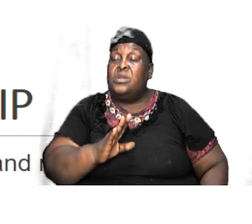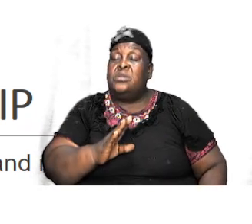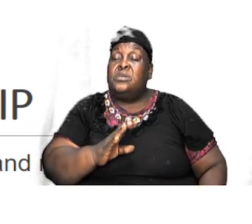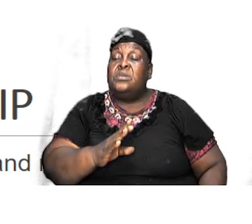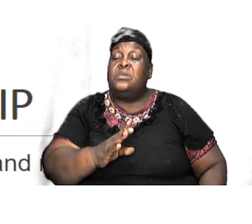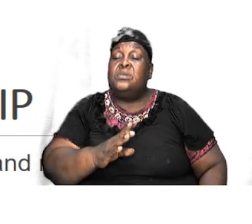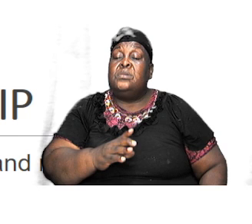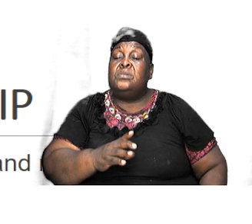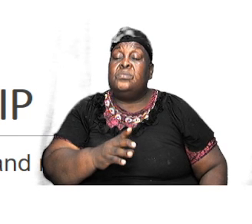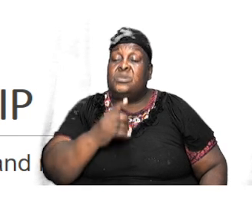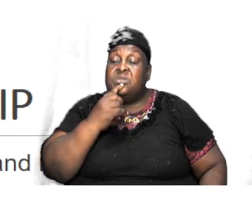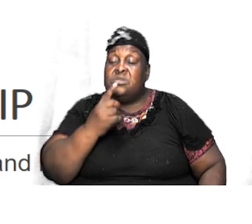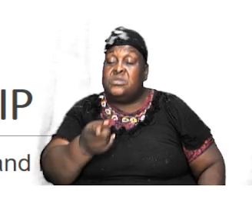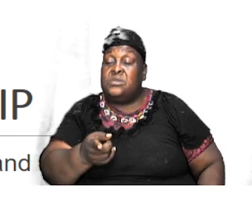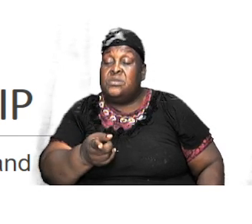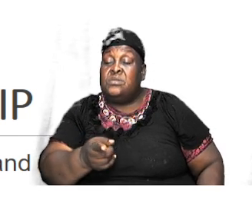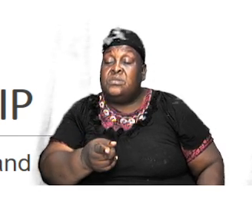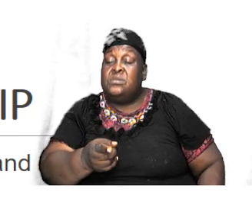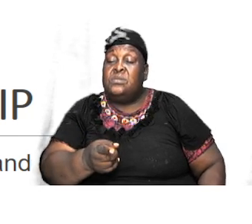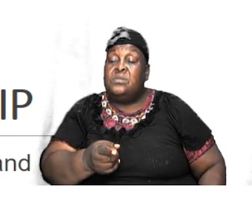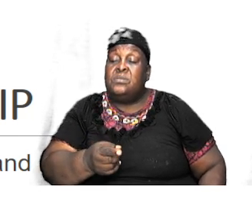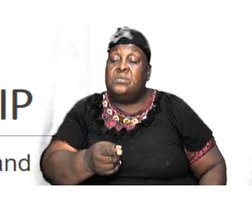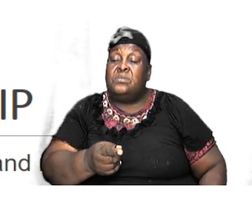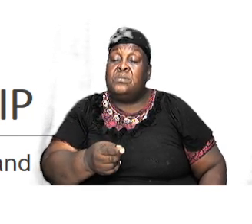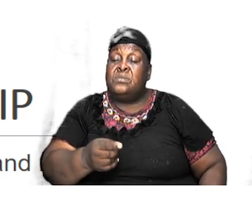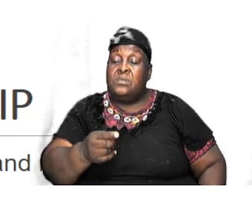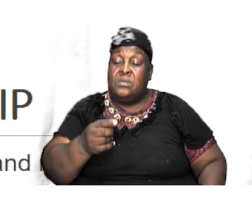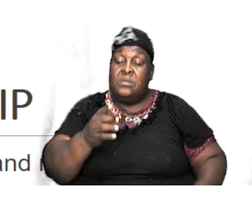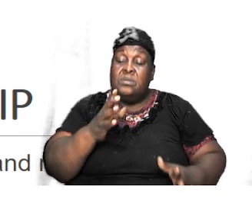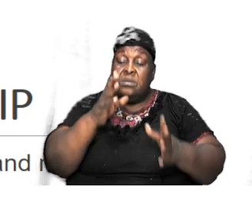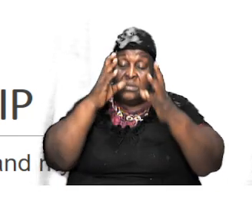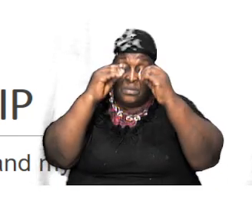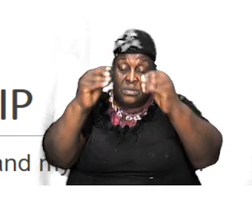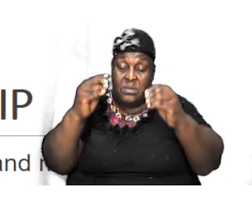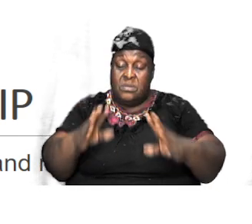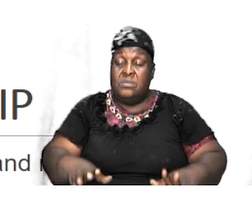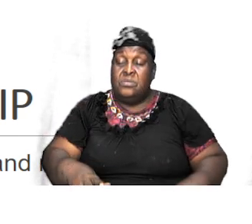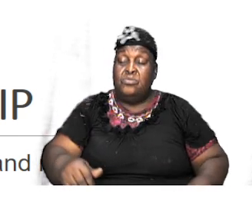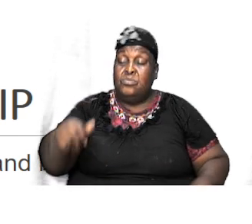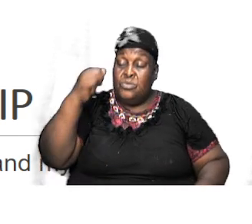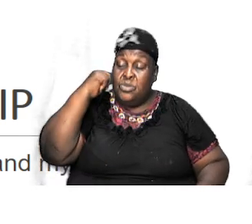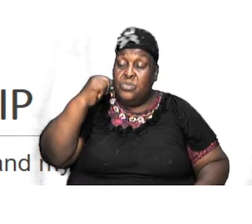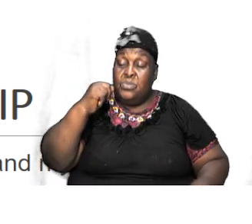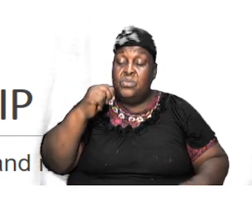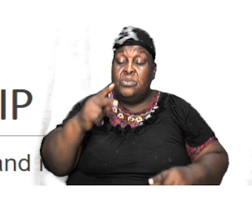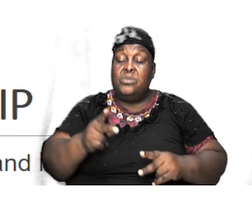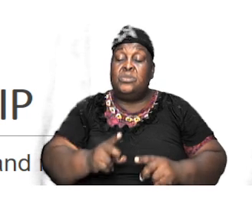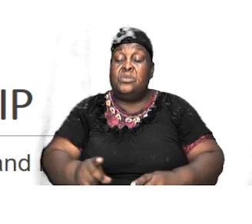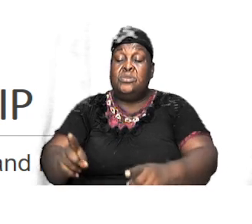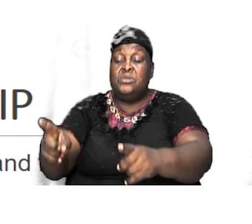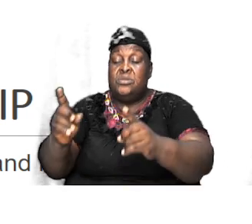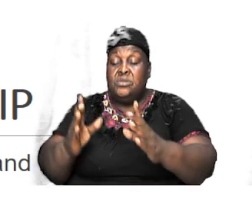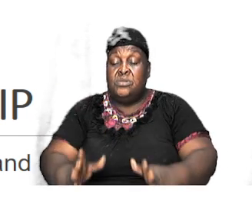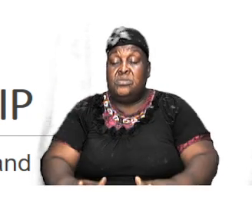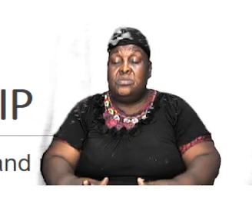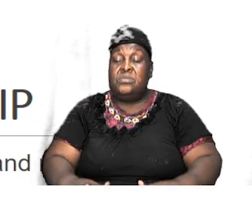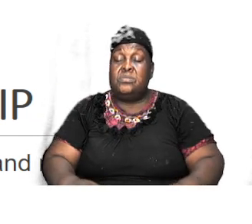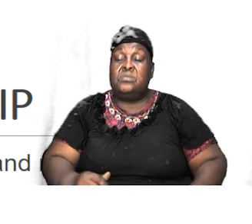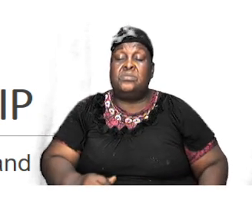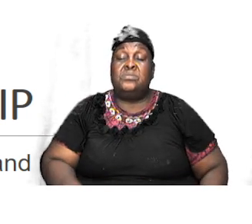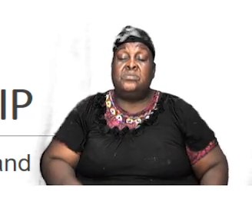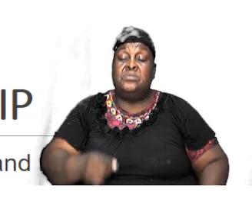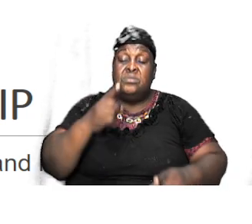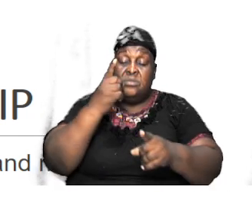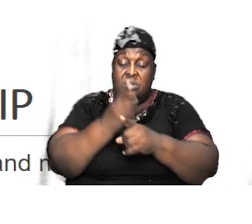right, they were saying, you know, teacher, rebuke thy disciples. And what did Jesus respond? Jesus